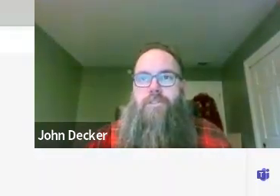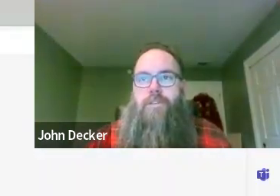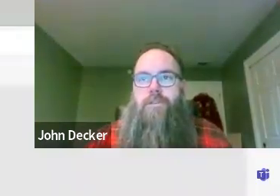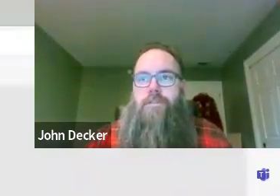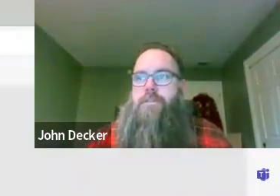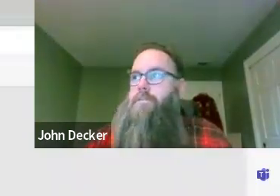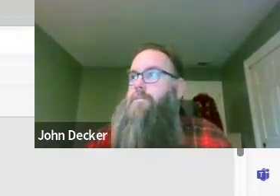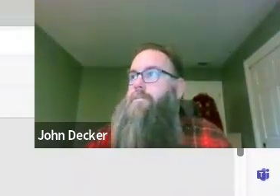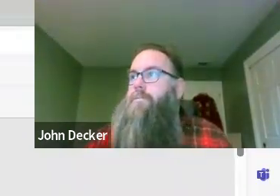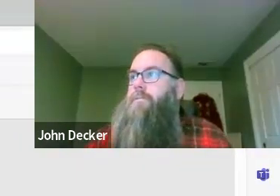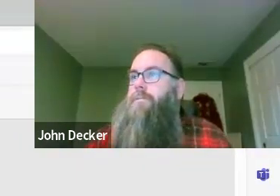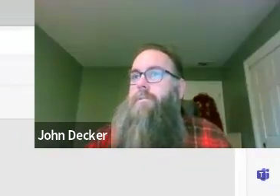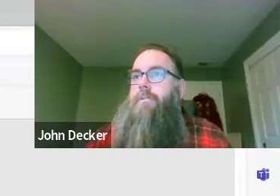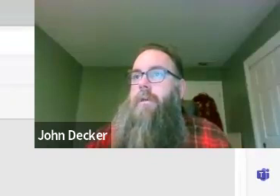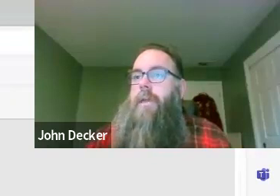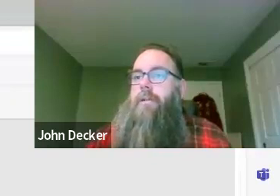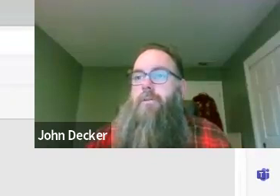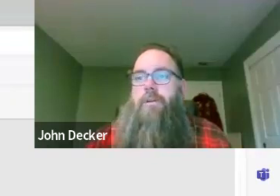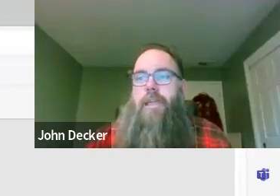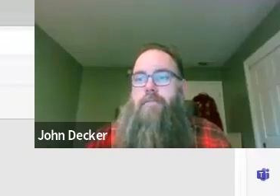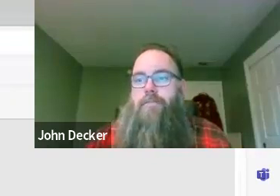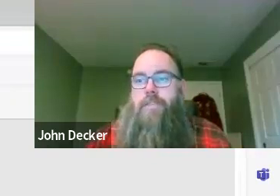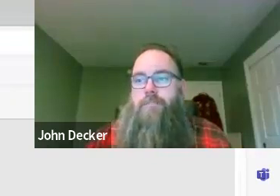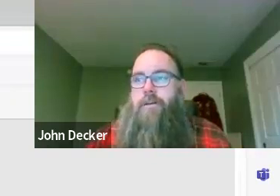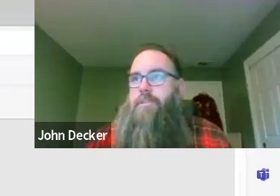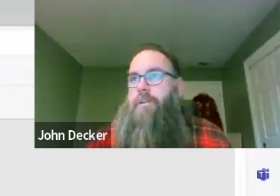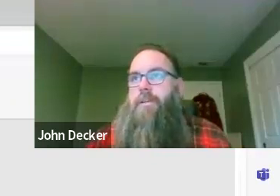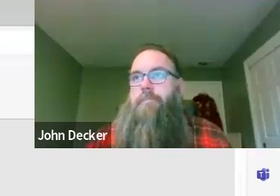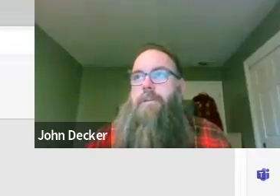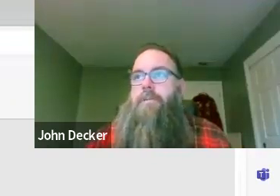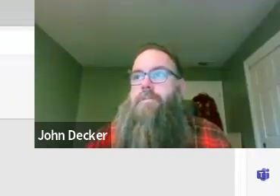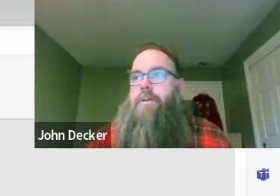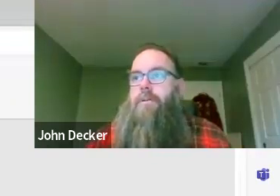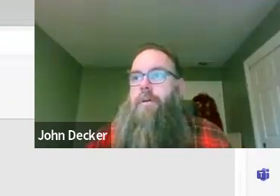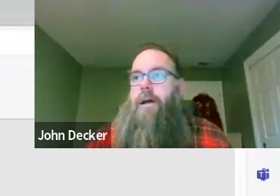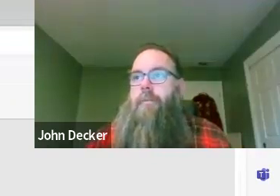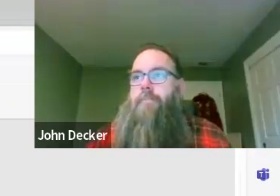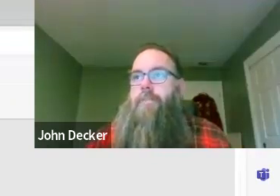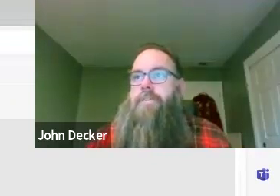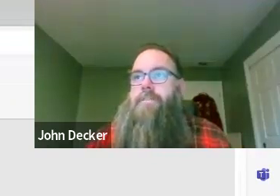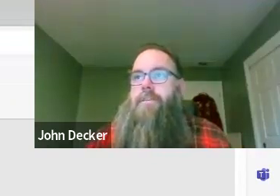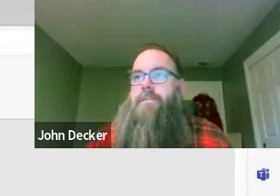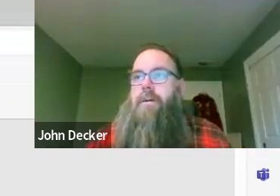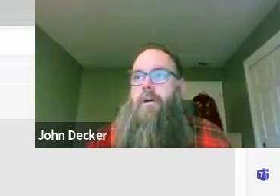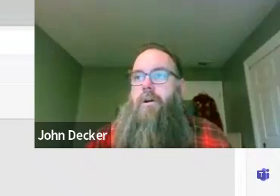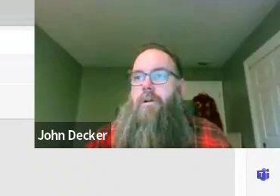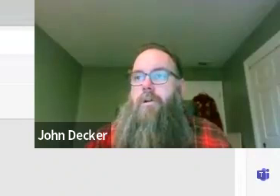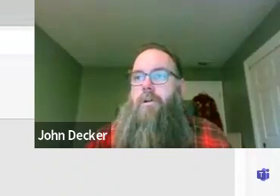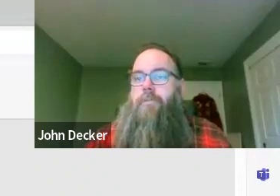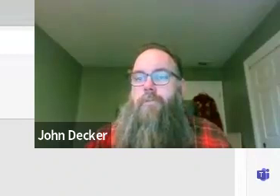previous versions. And oh, look at that. It's the first thing that popped up right there. So this